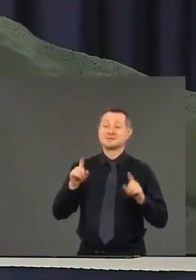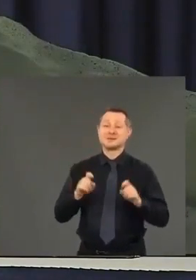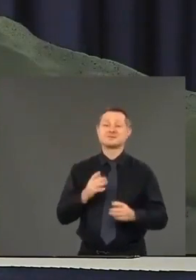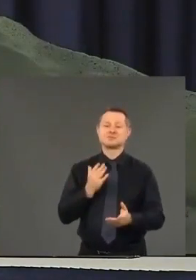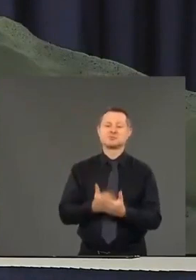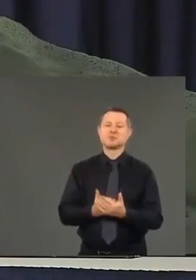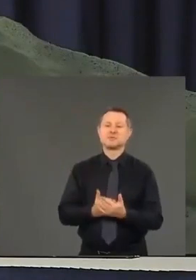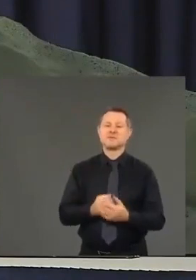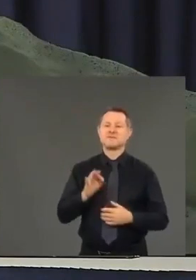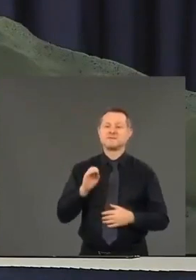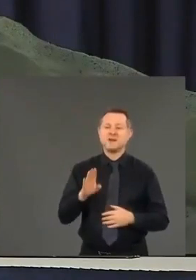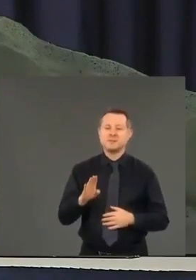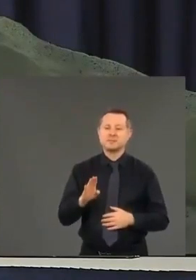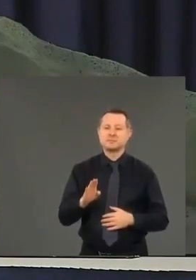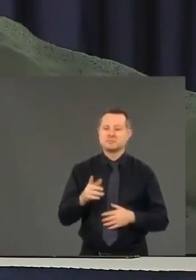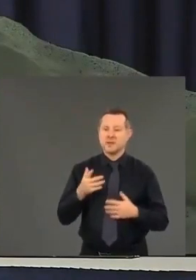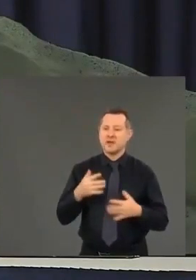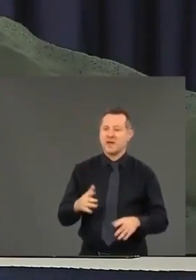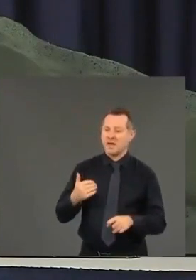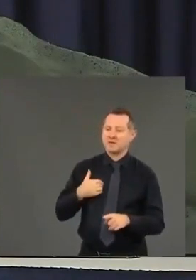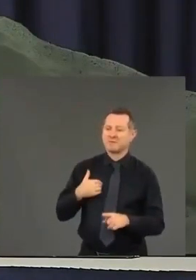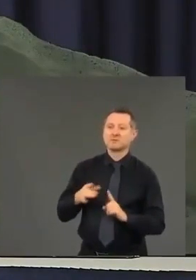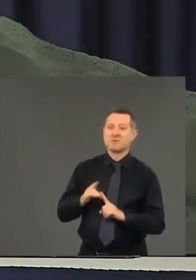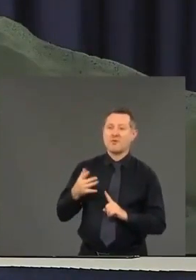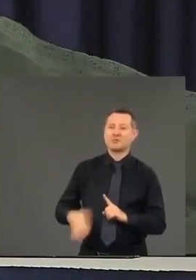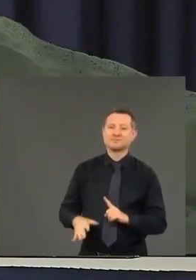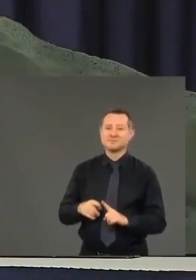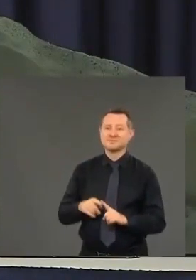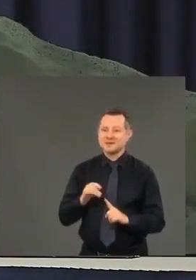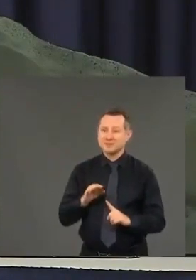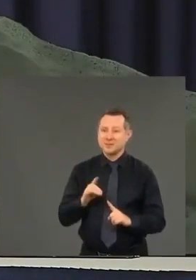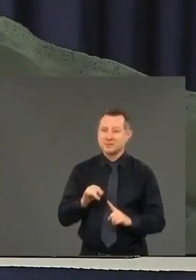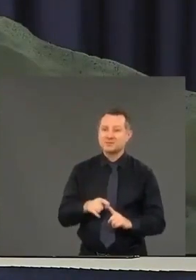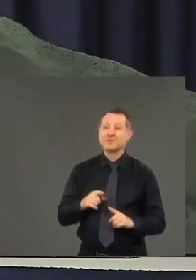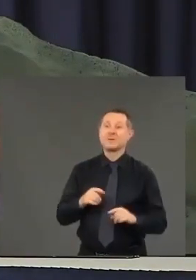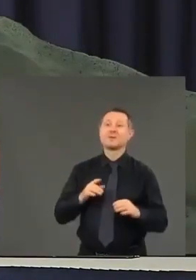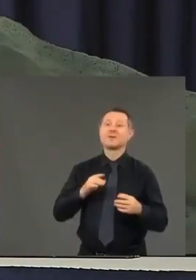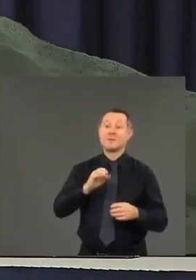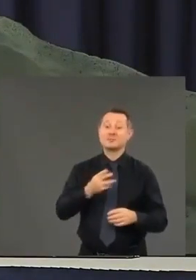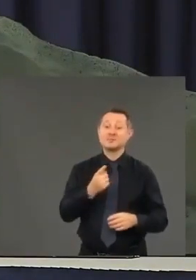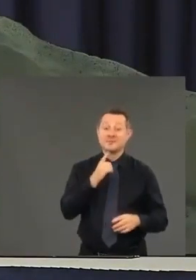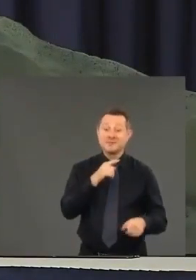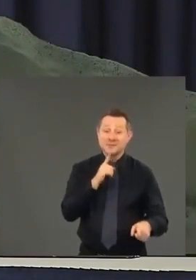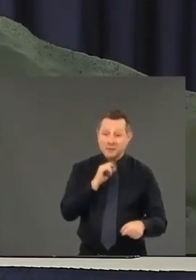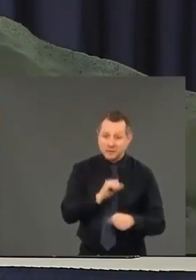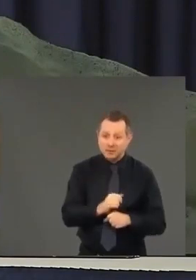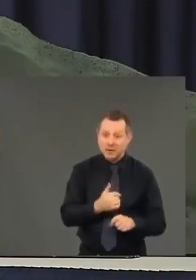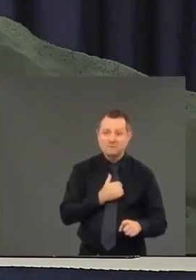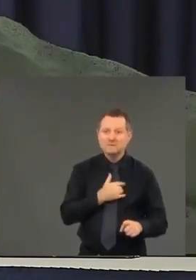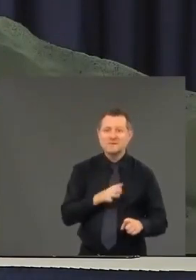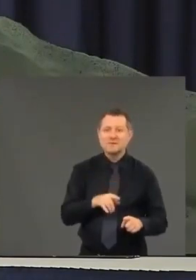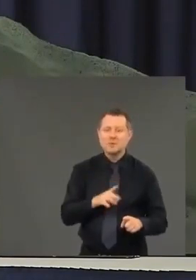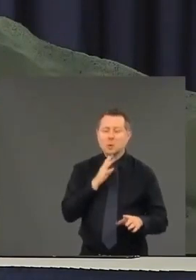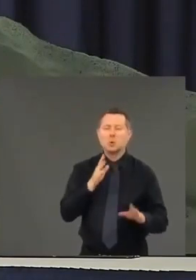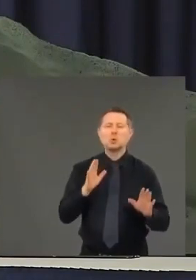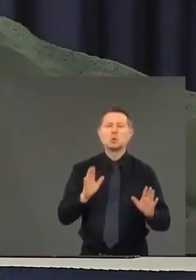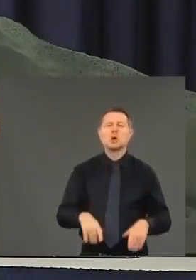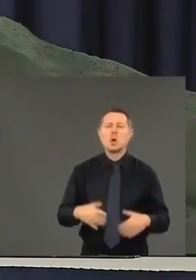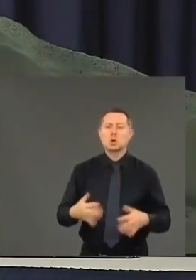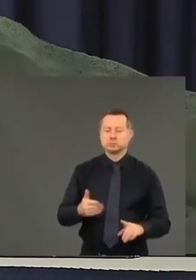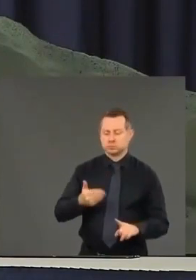in February. So by the time we had our first case, March 1, it was already here. It had